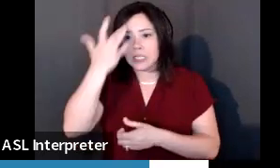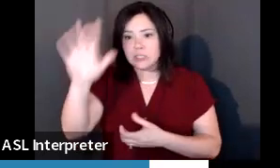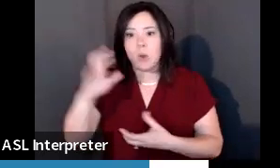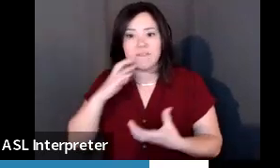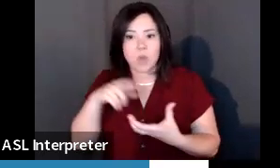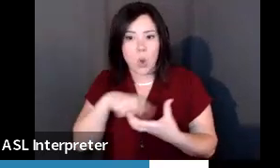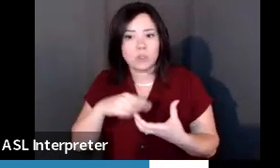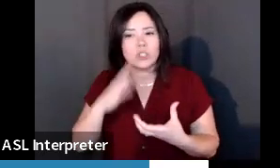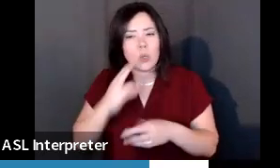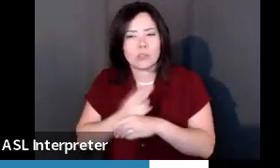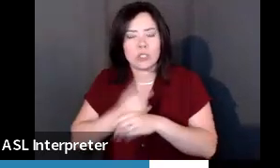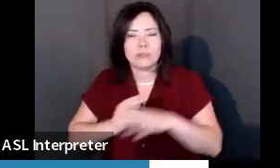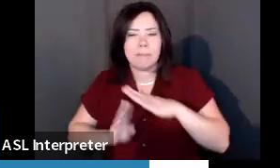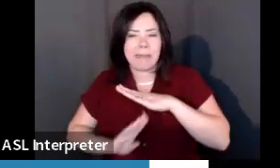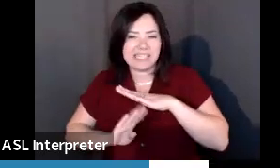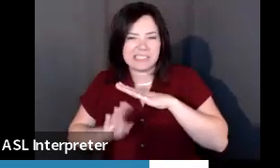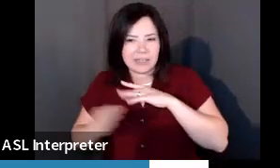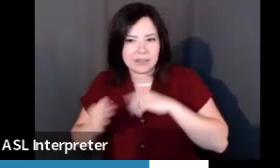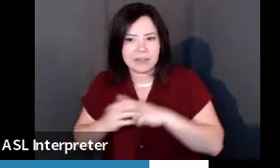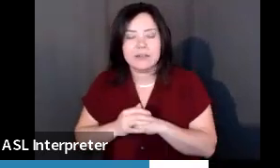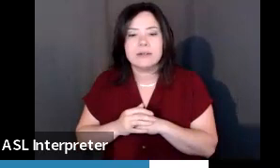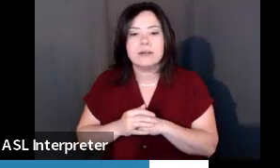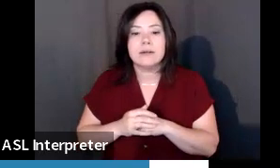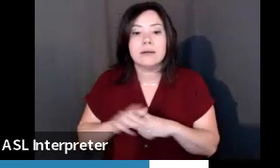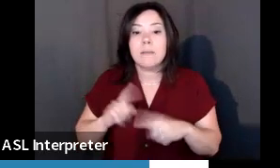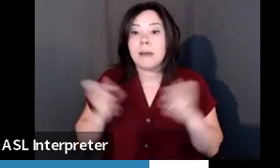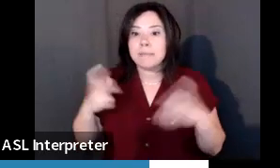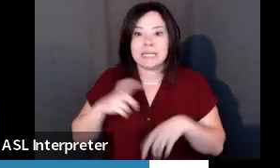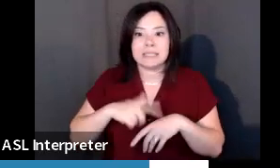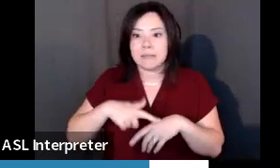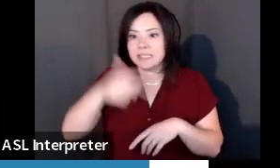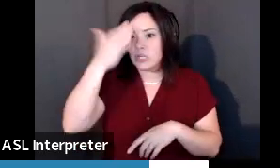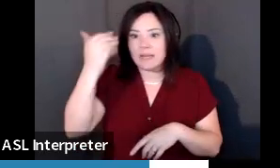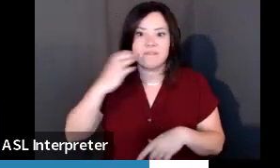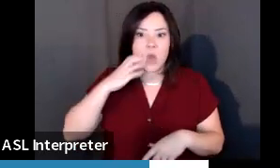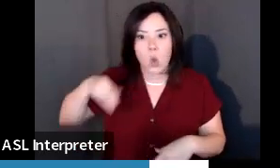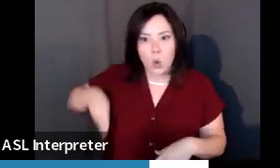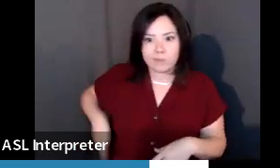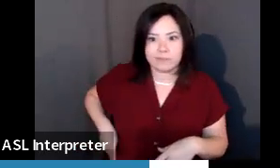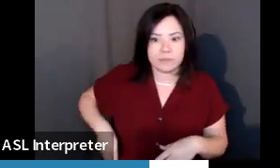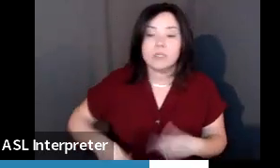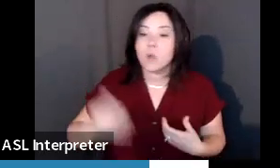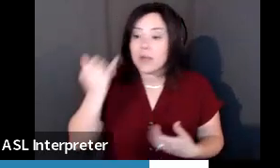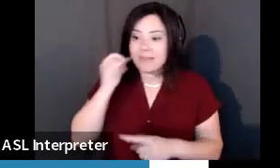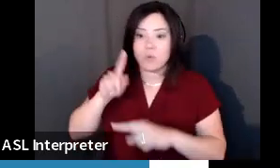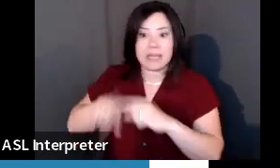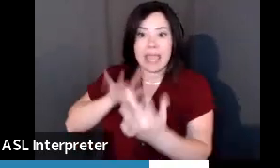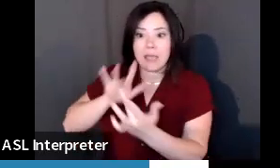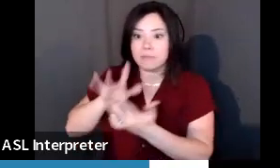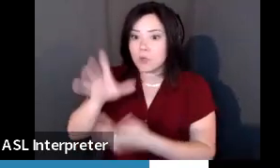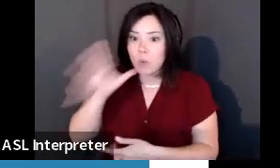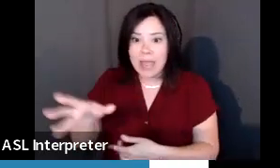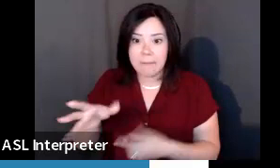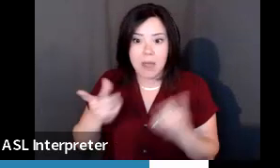how to use the basics of, but she doesn't always carry her phone with her. So if we can't get a hold of grandma, then